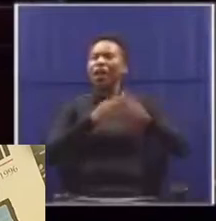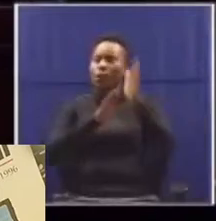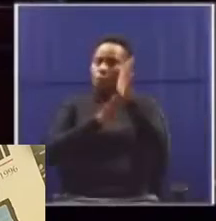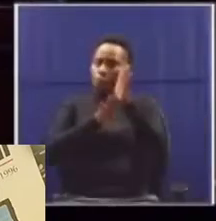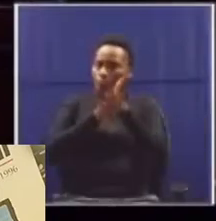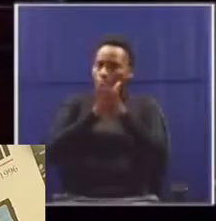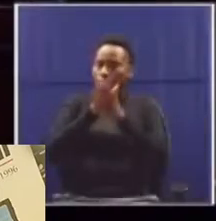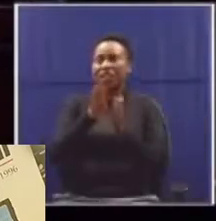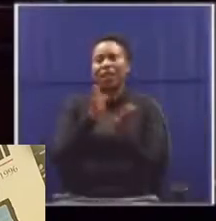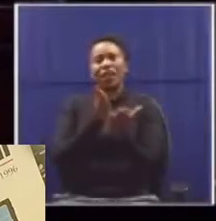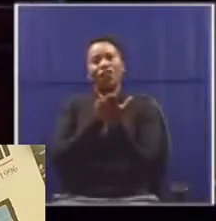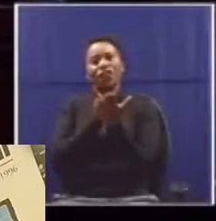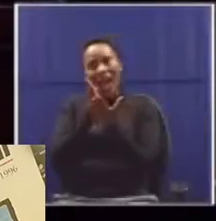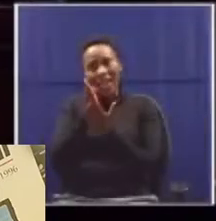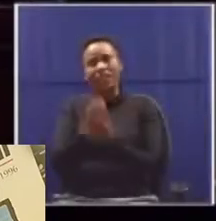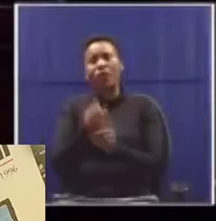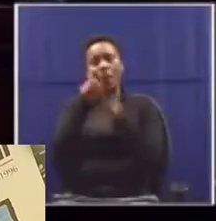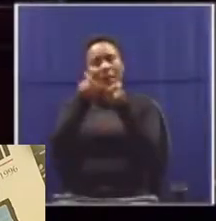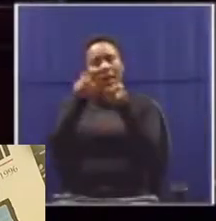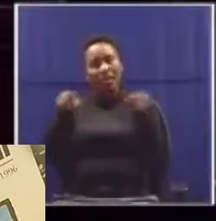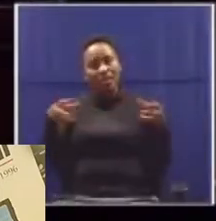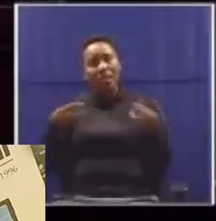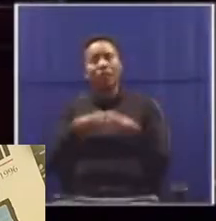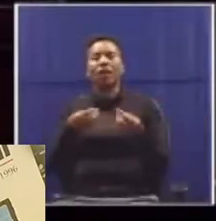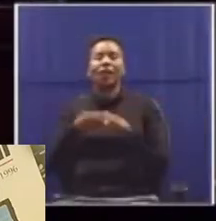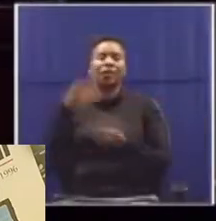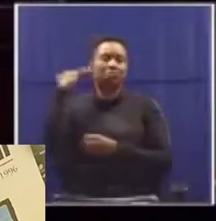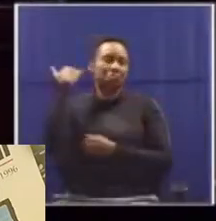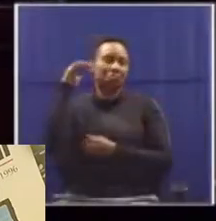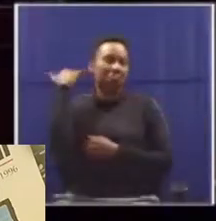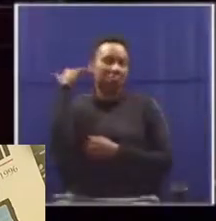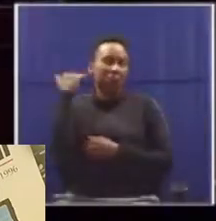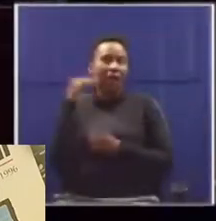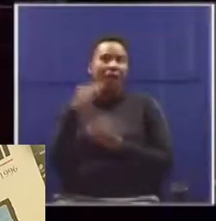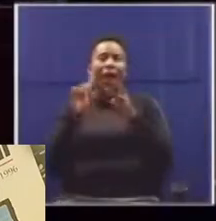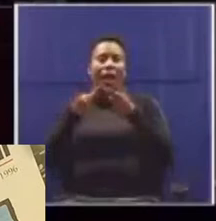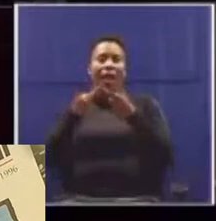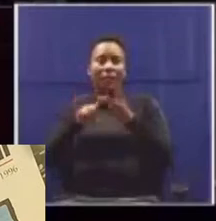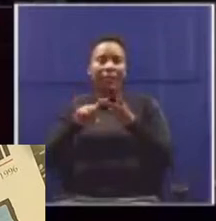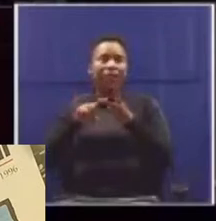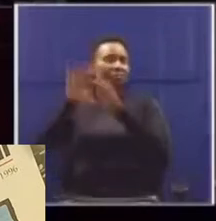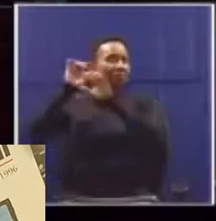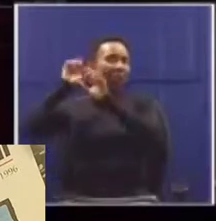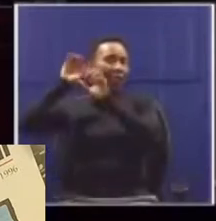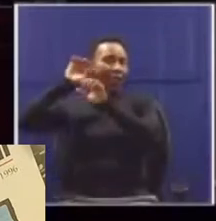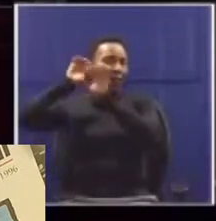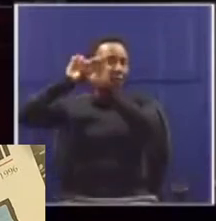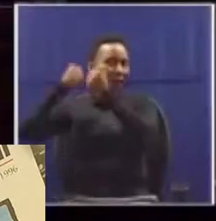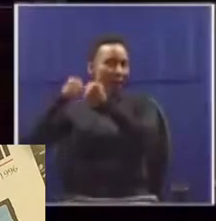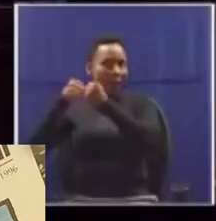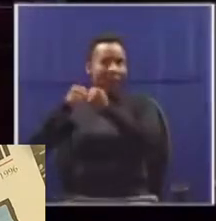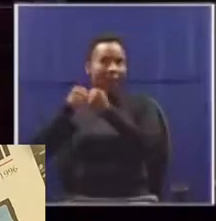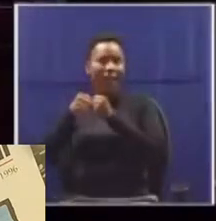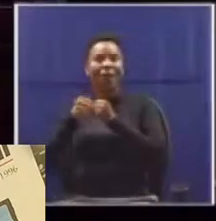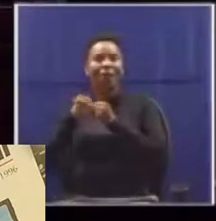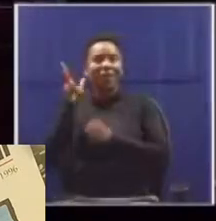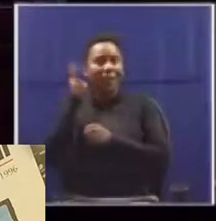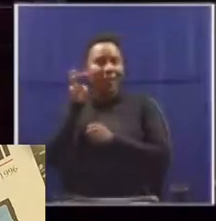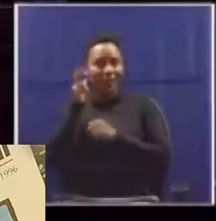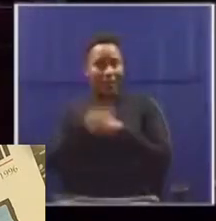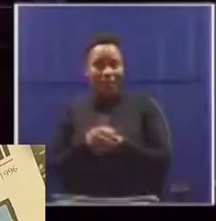rights of persons who are hearing impaired as far as